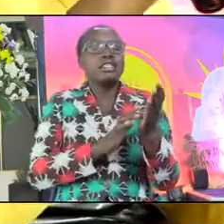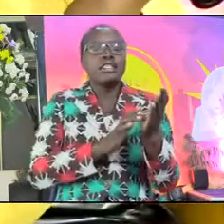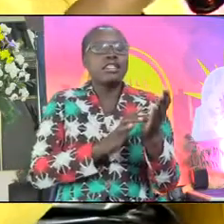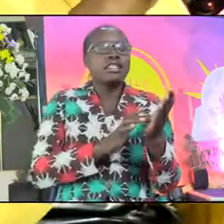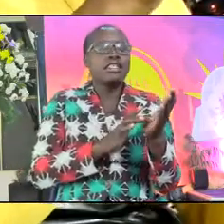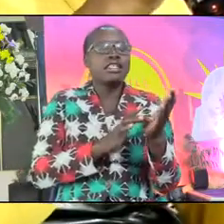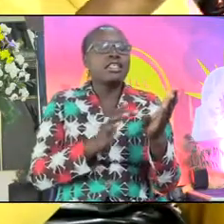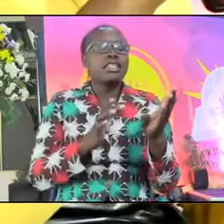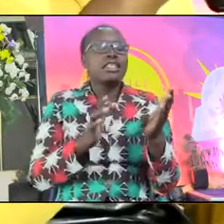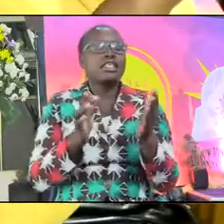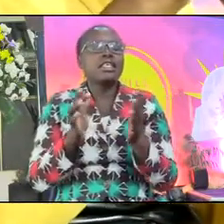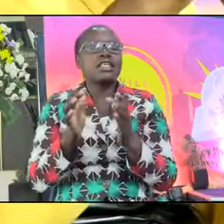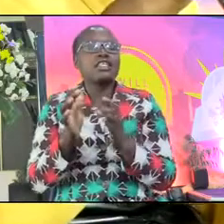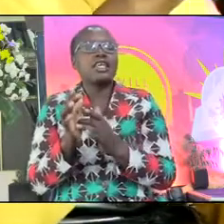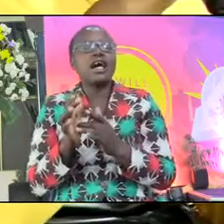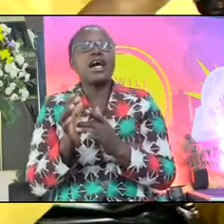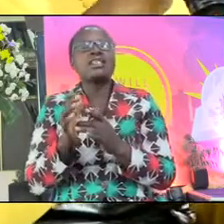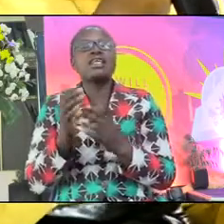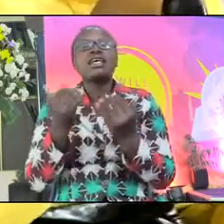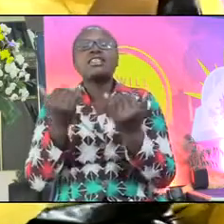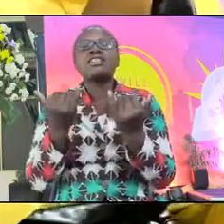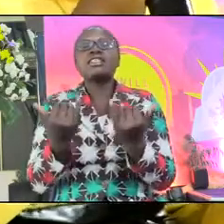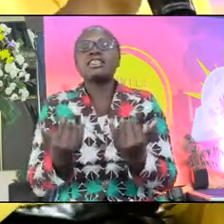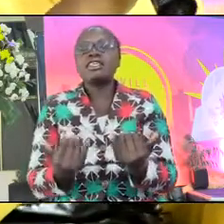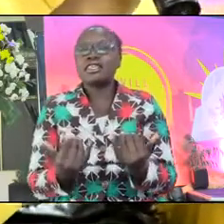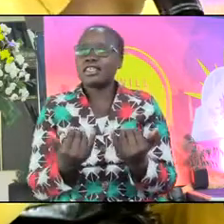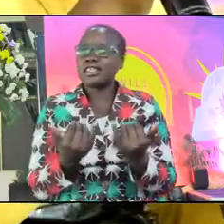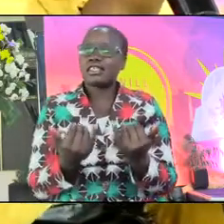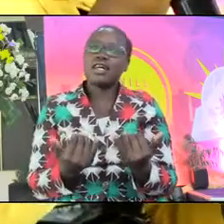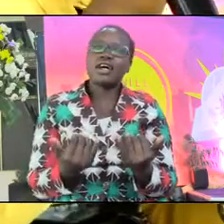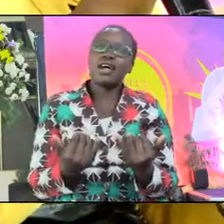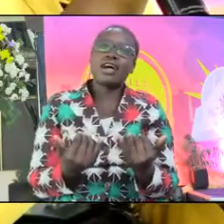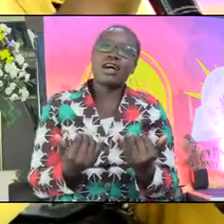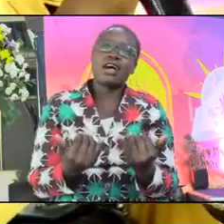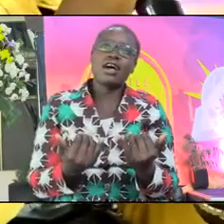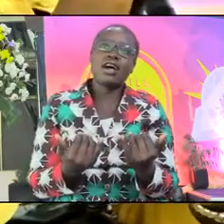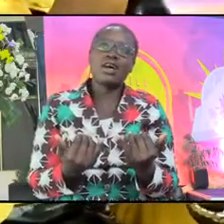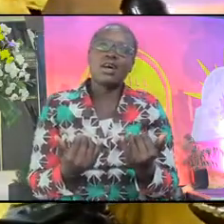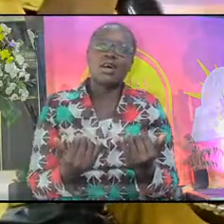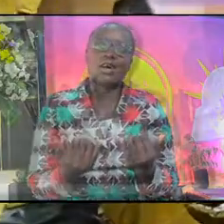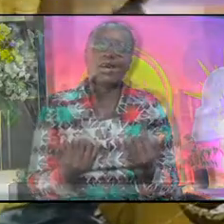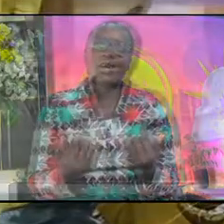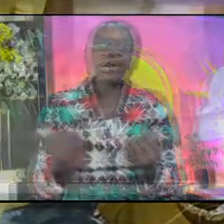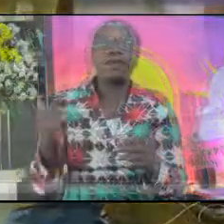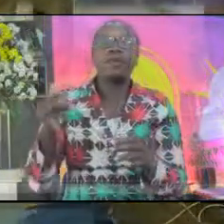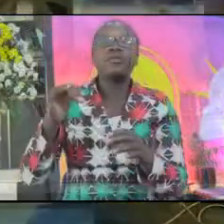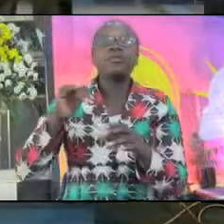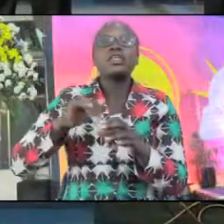My Jesus, 'tis now.